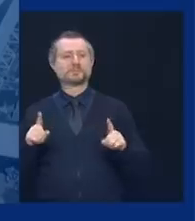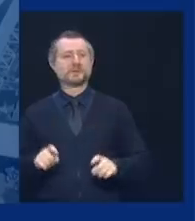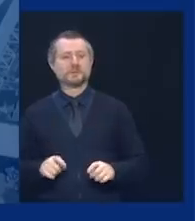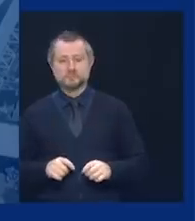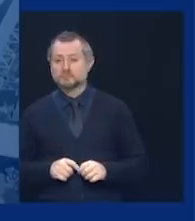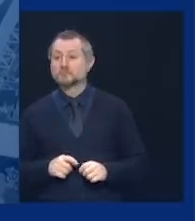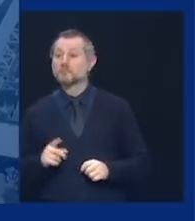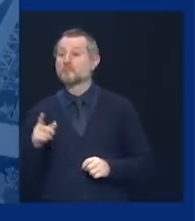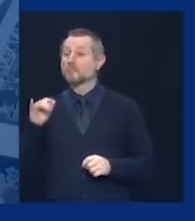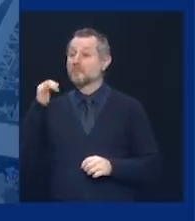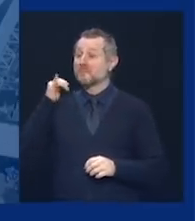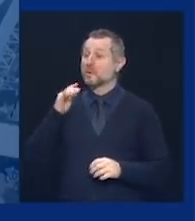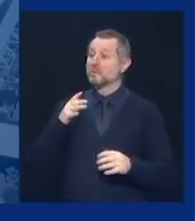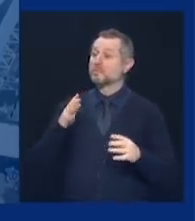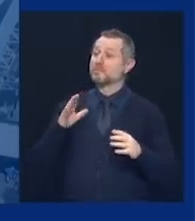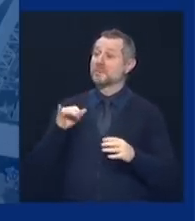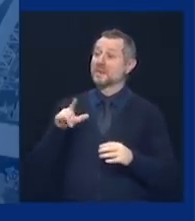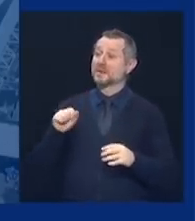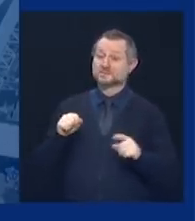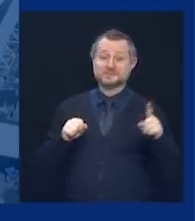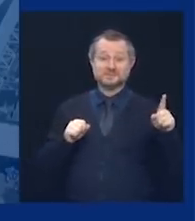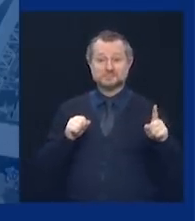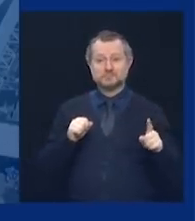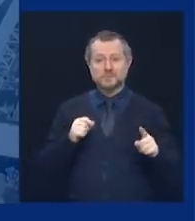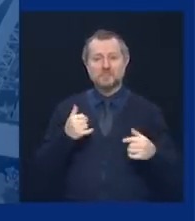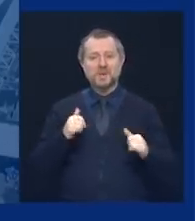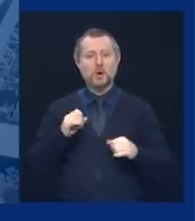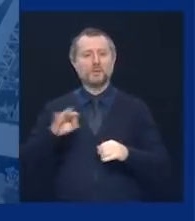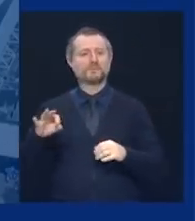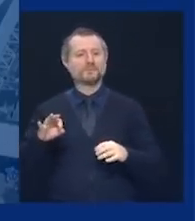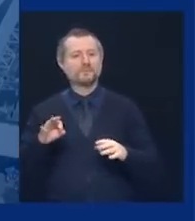going to have a playoff game.